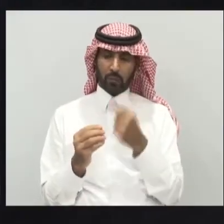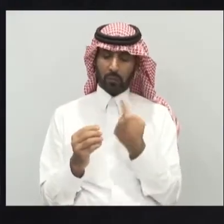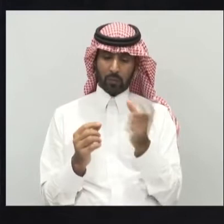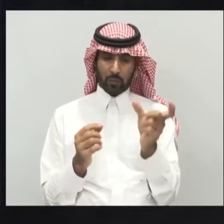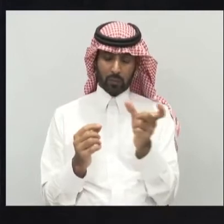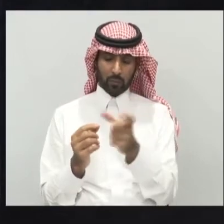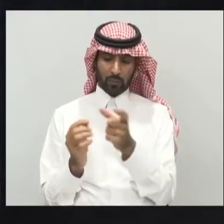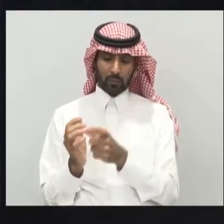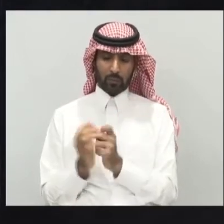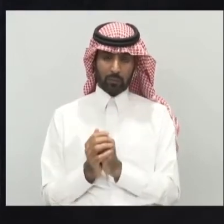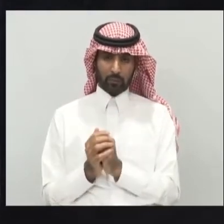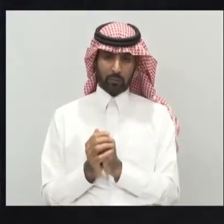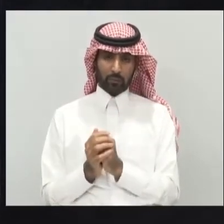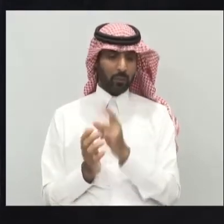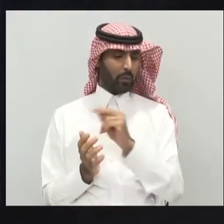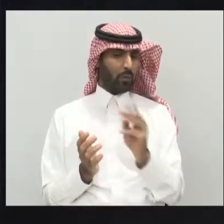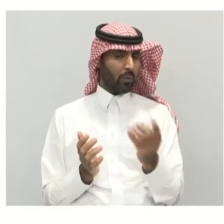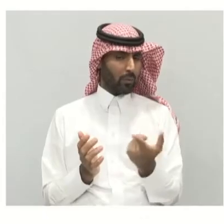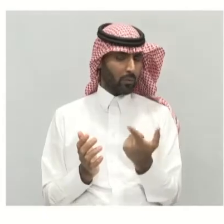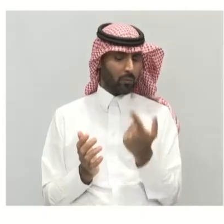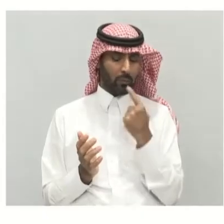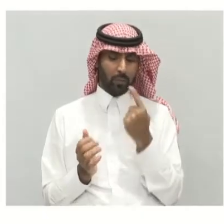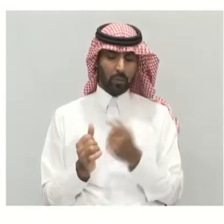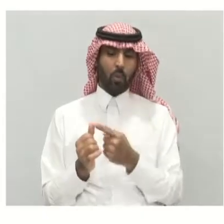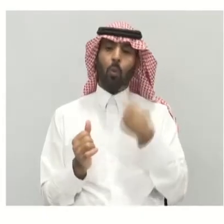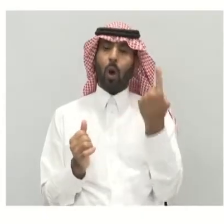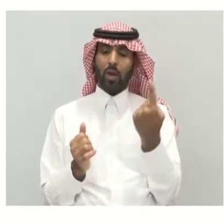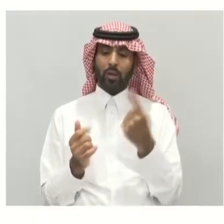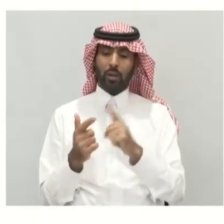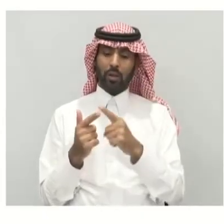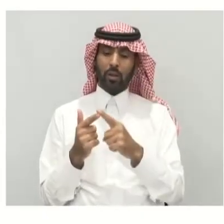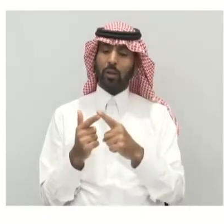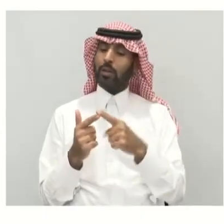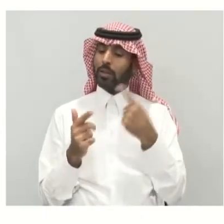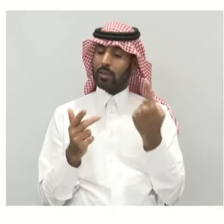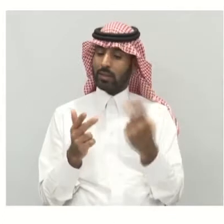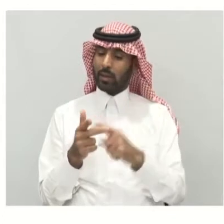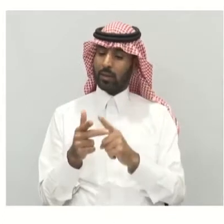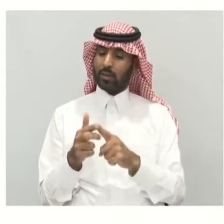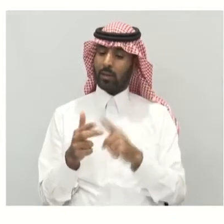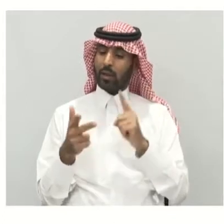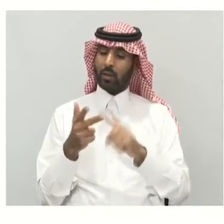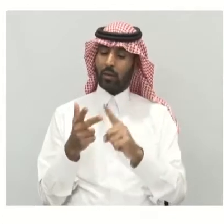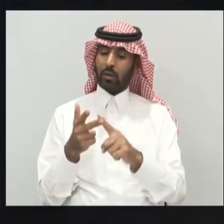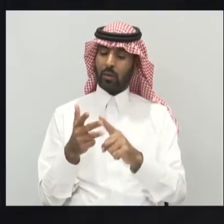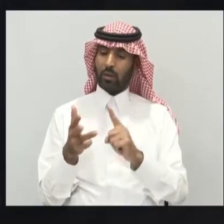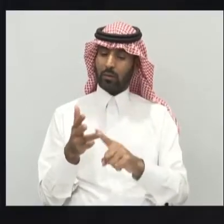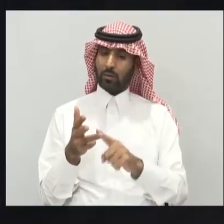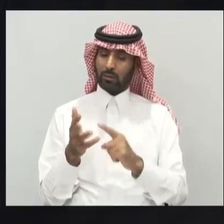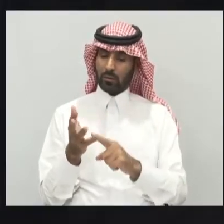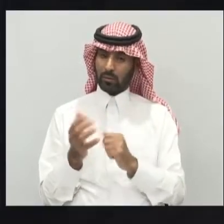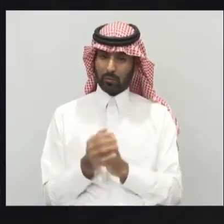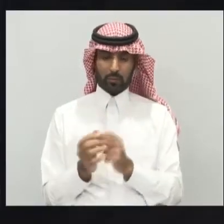expressions. Like what? Sequence words, like what? Can you give me examples? We can say first,